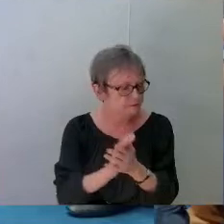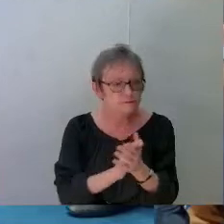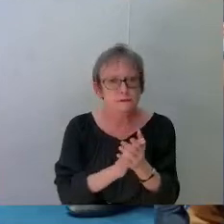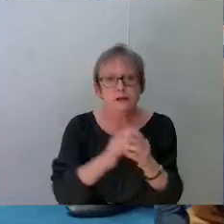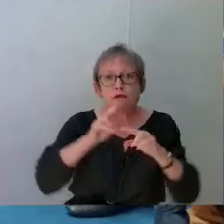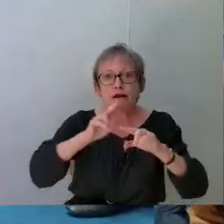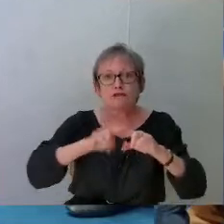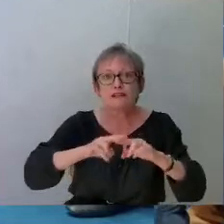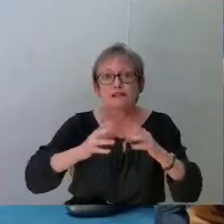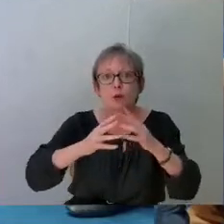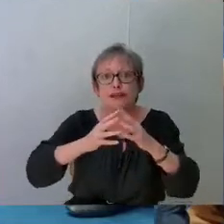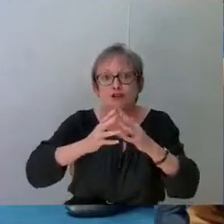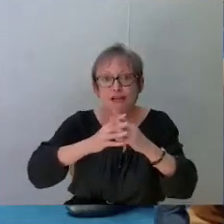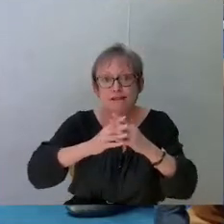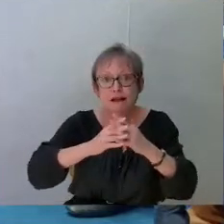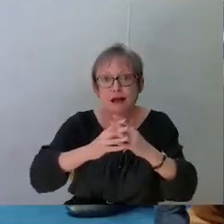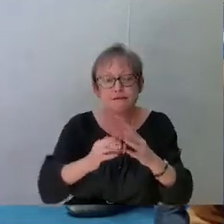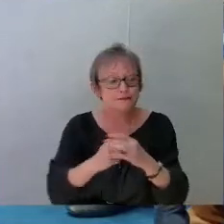Francesca Winchester.